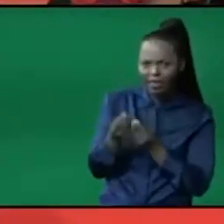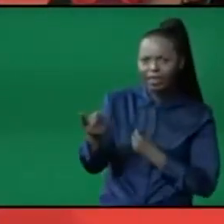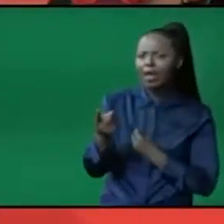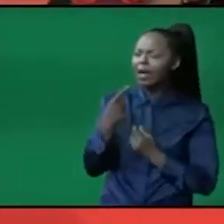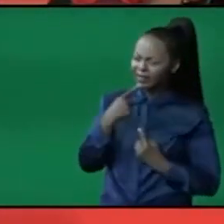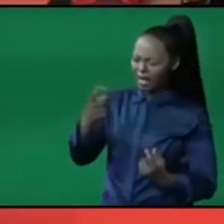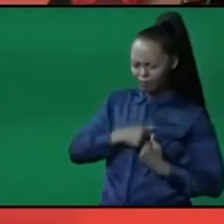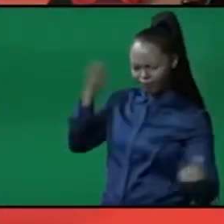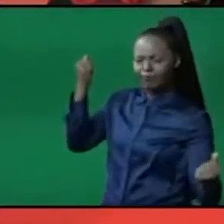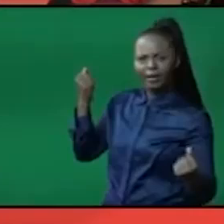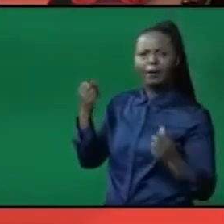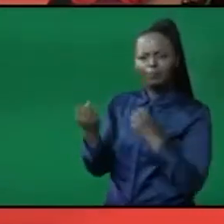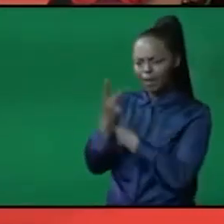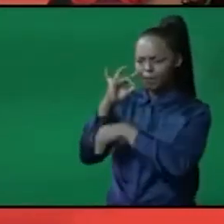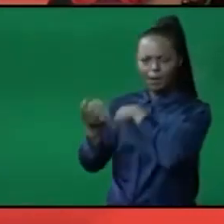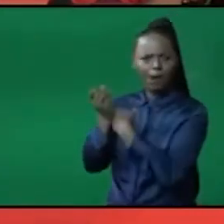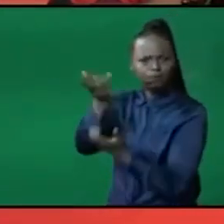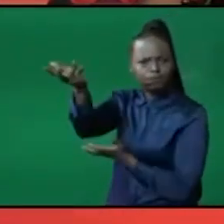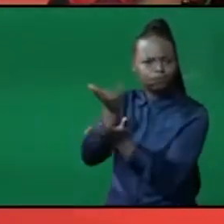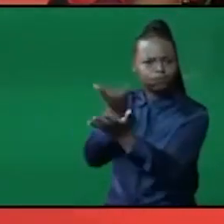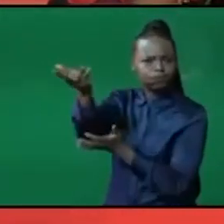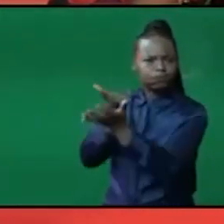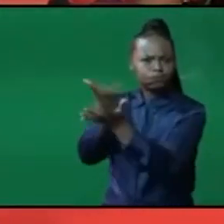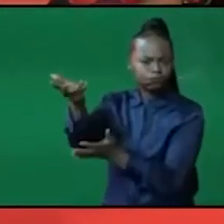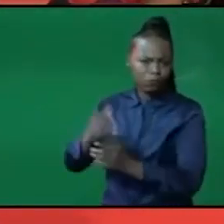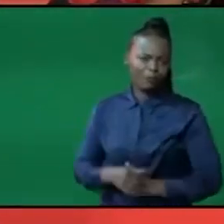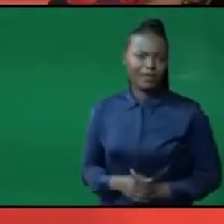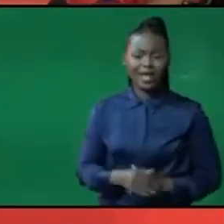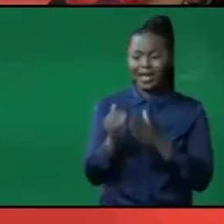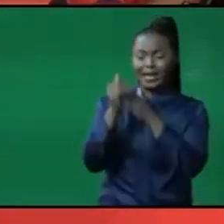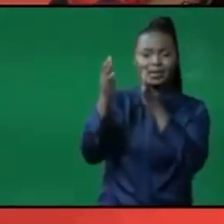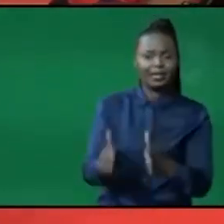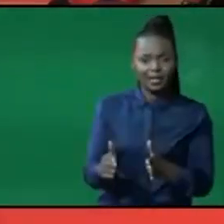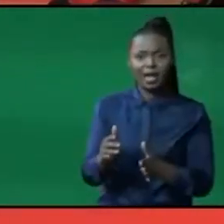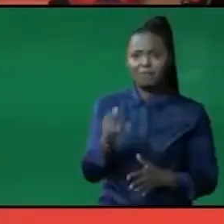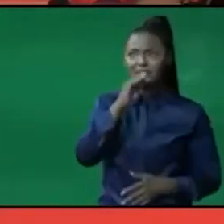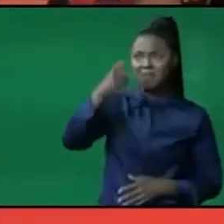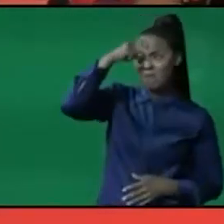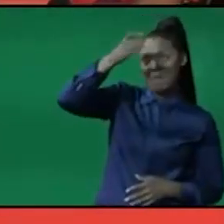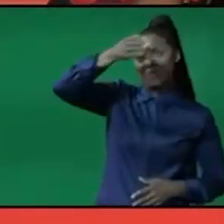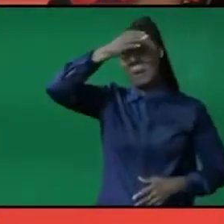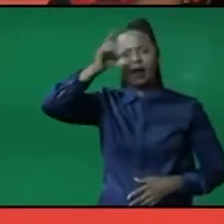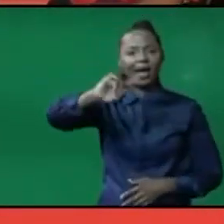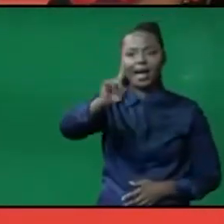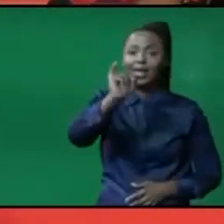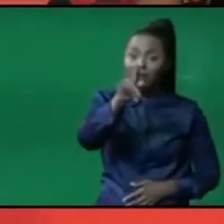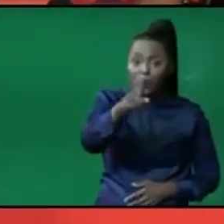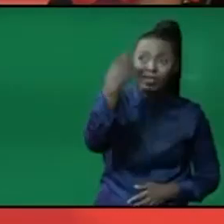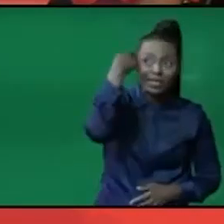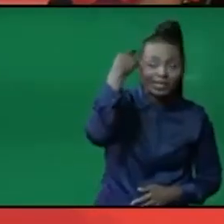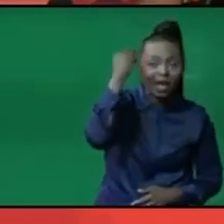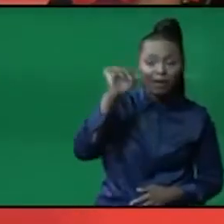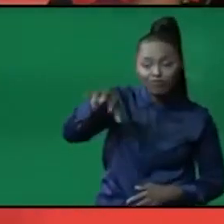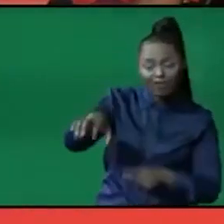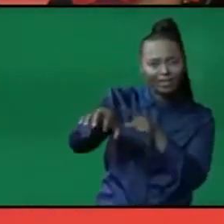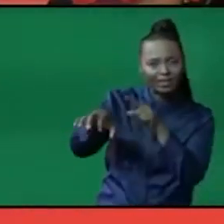no leader here who possesses all of the wisdom. If you are a secretary of a province, you'll find